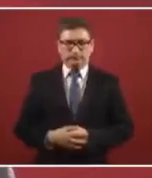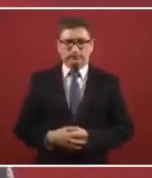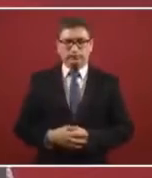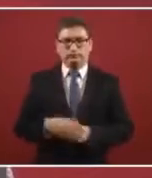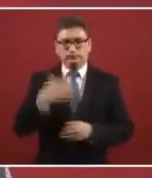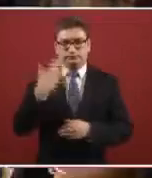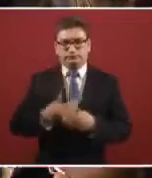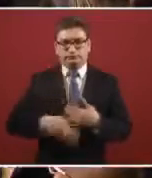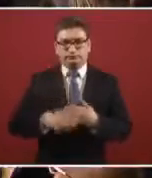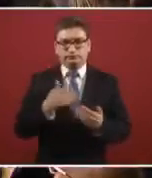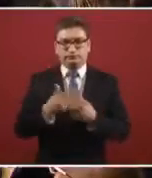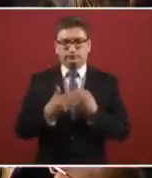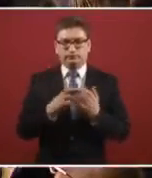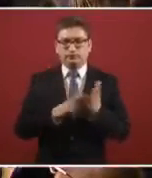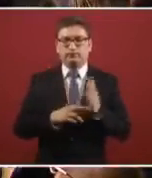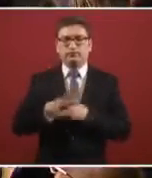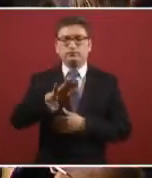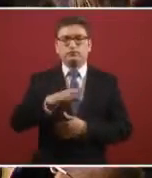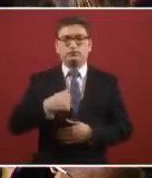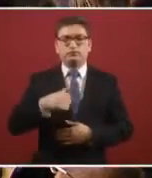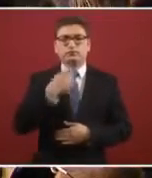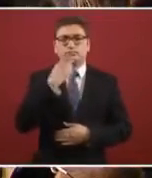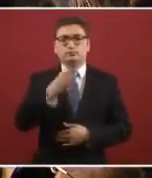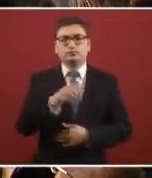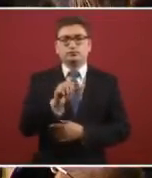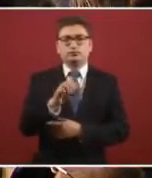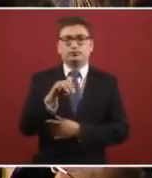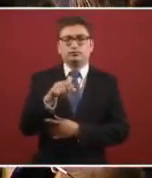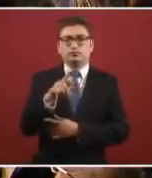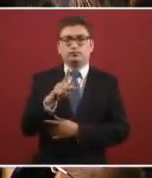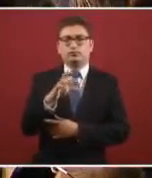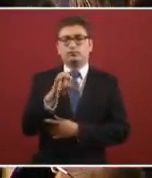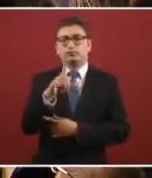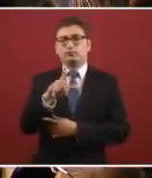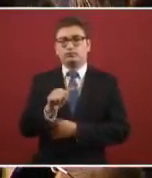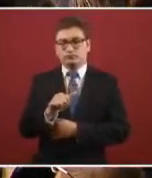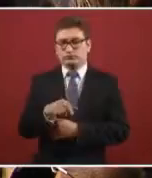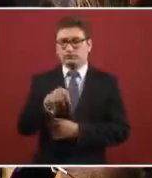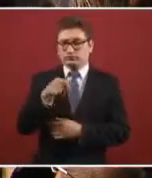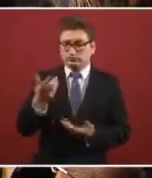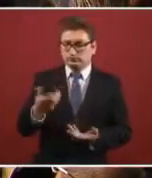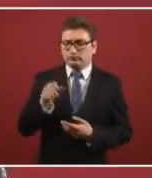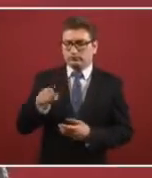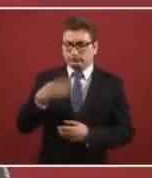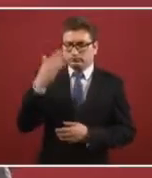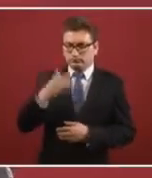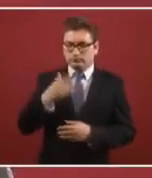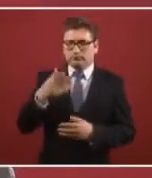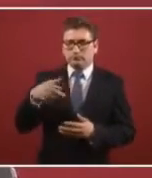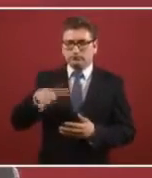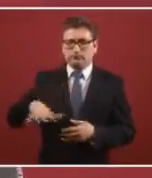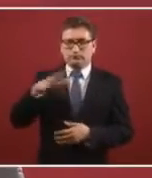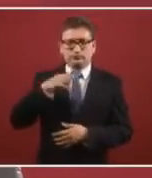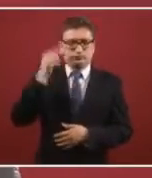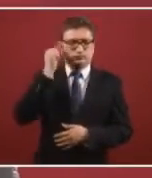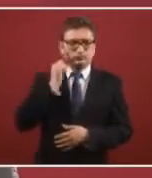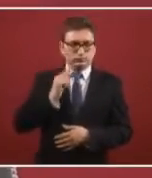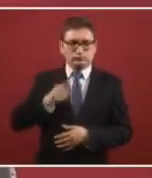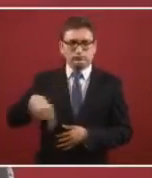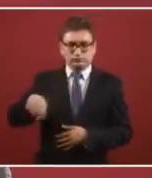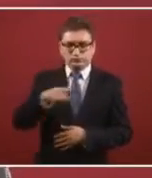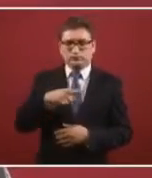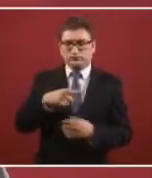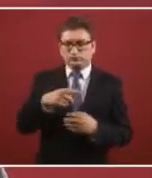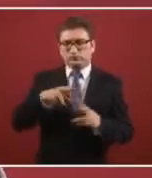It will have to be, I'm talking about heroin or poppy. Yes, there